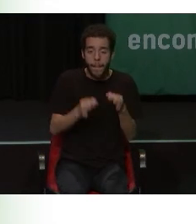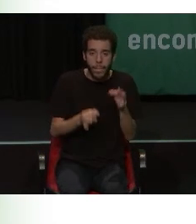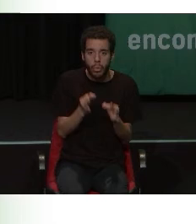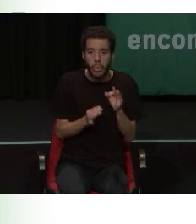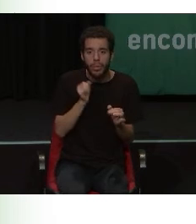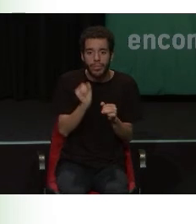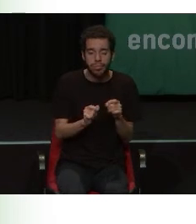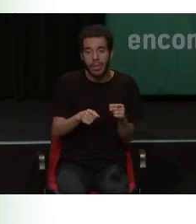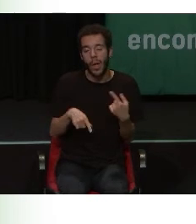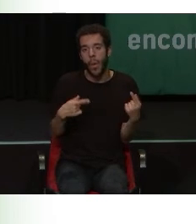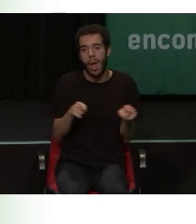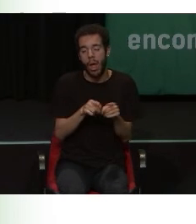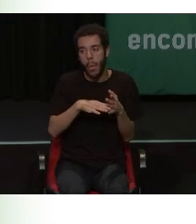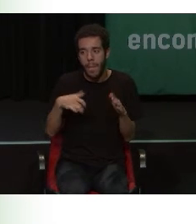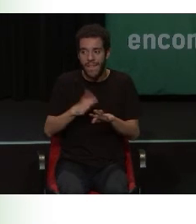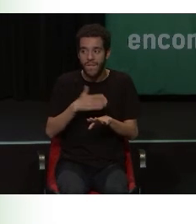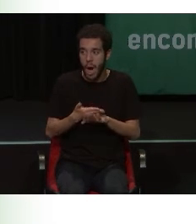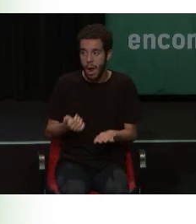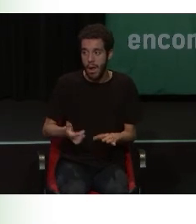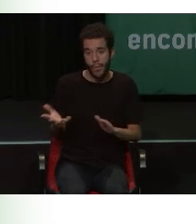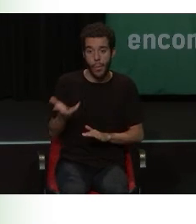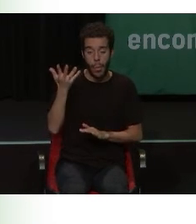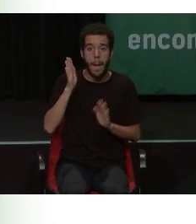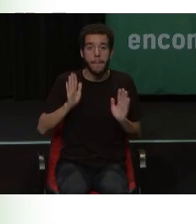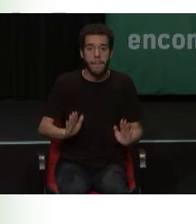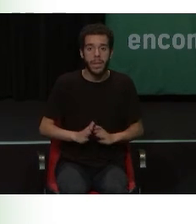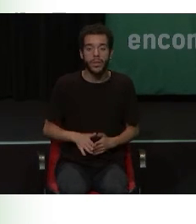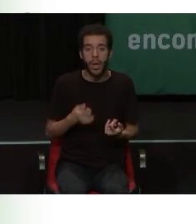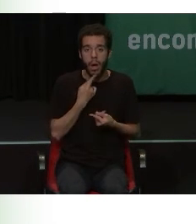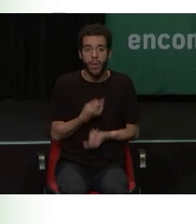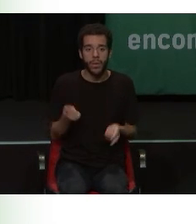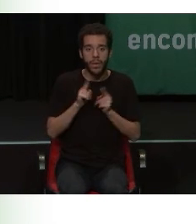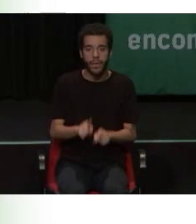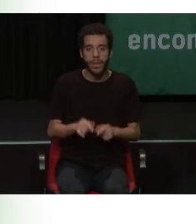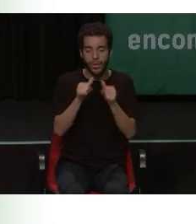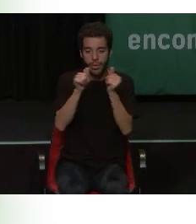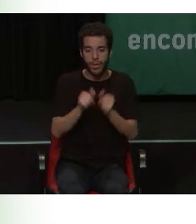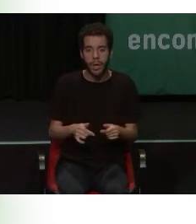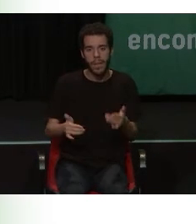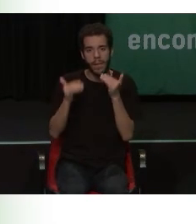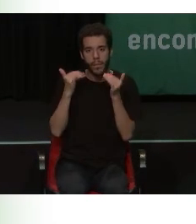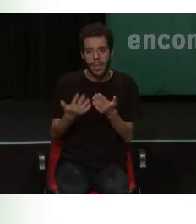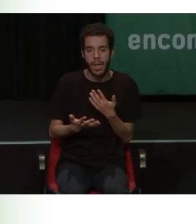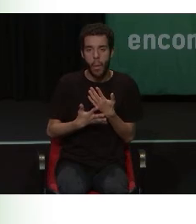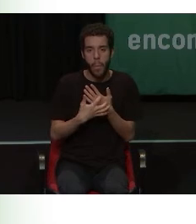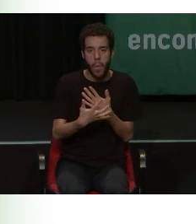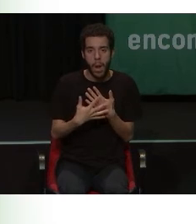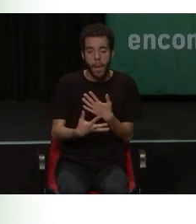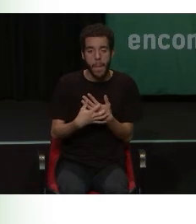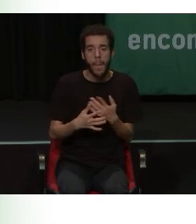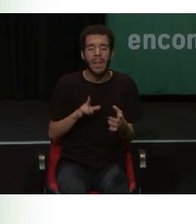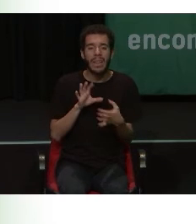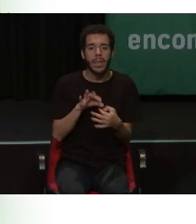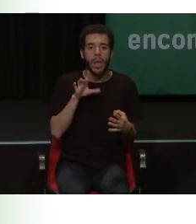technology, more sophisticated, more complex. But once again, the system, the extraction system, is